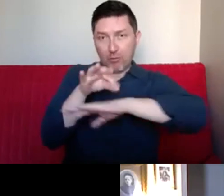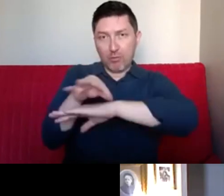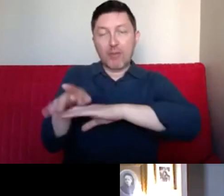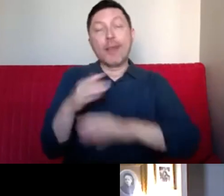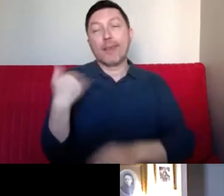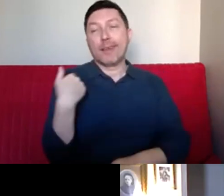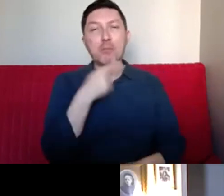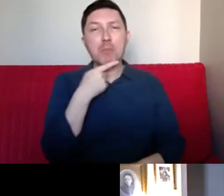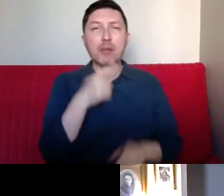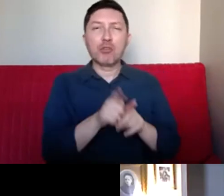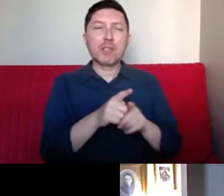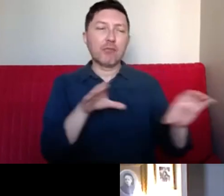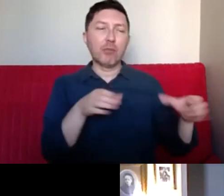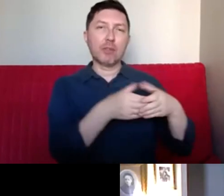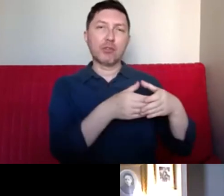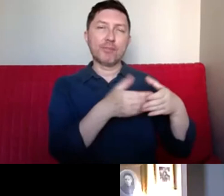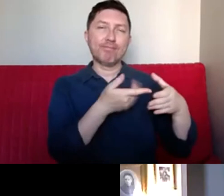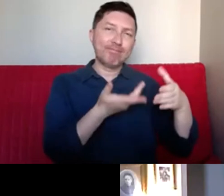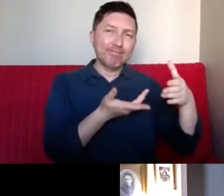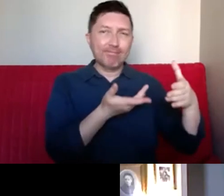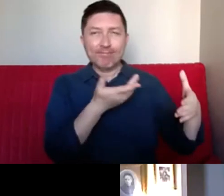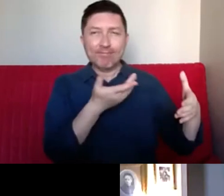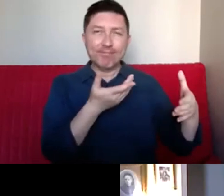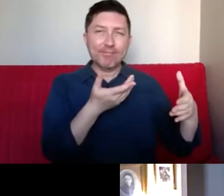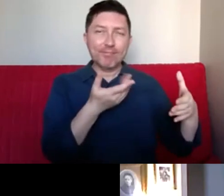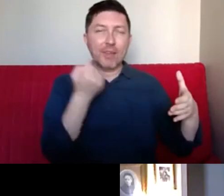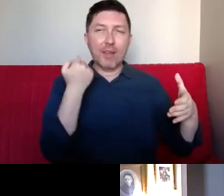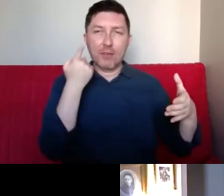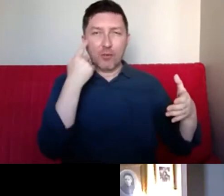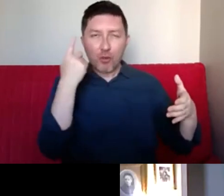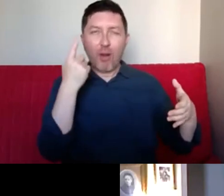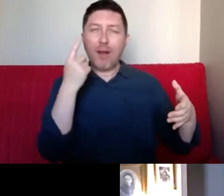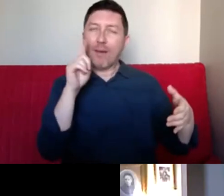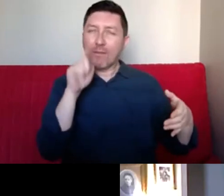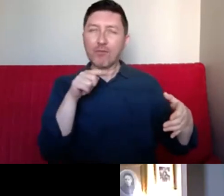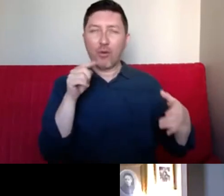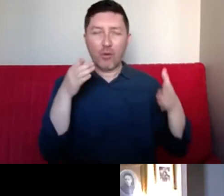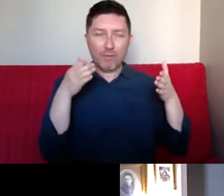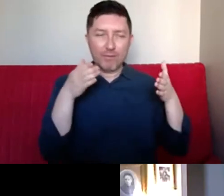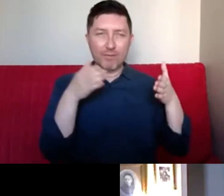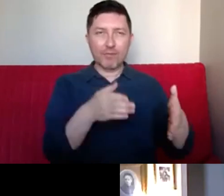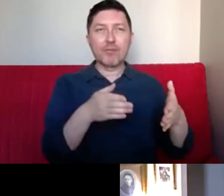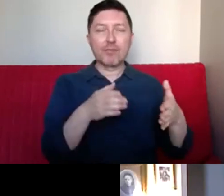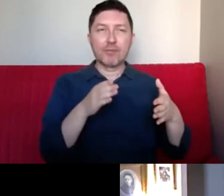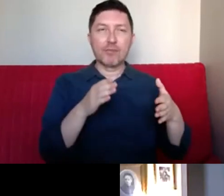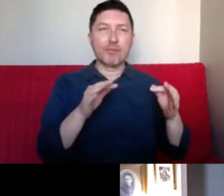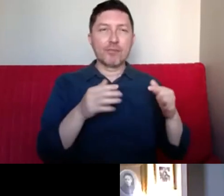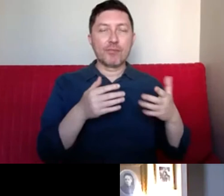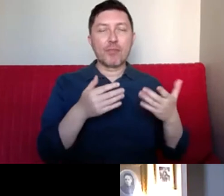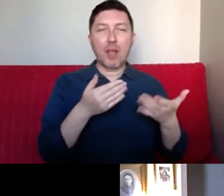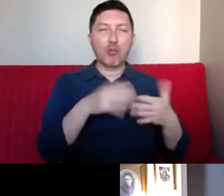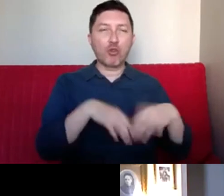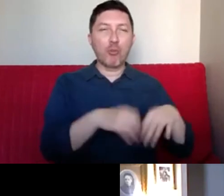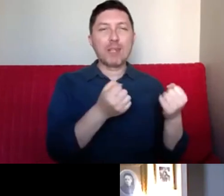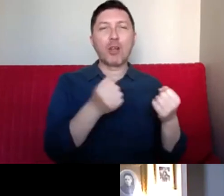I guess we need to focus again on informal skills. You know, supported employment strongly believes on training on the job, but you never